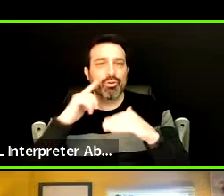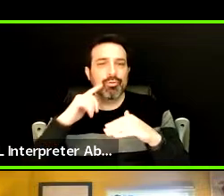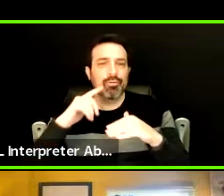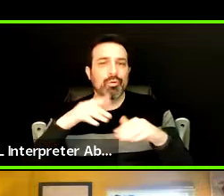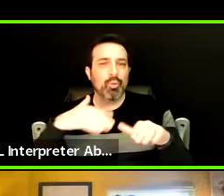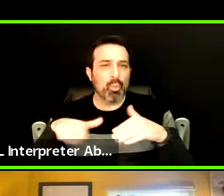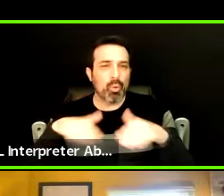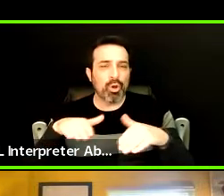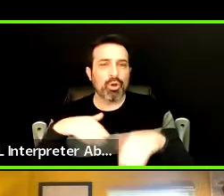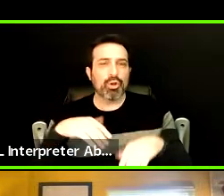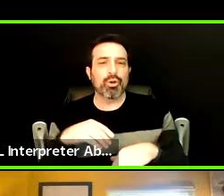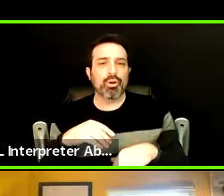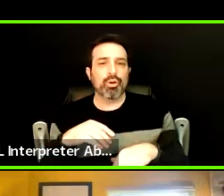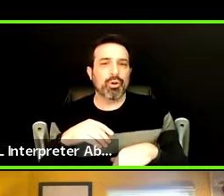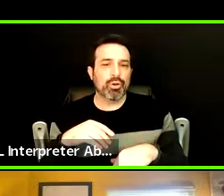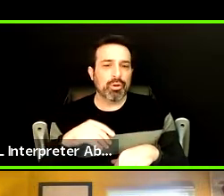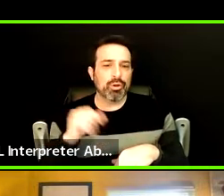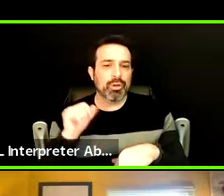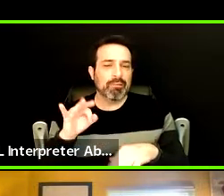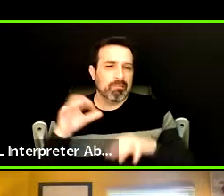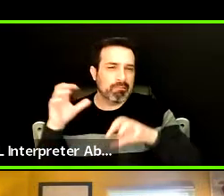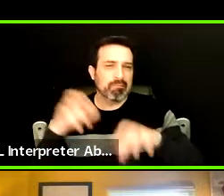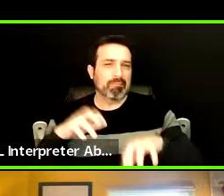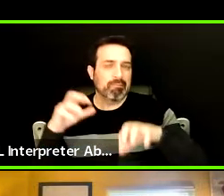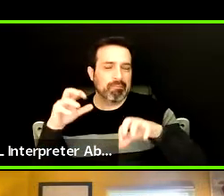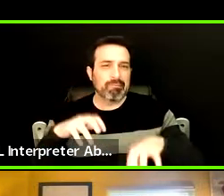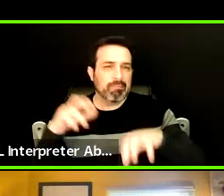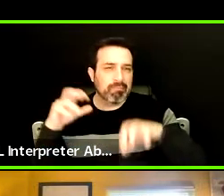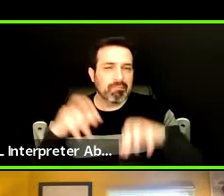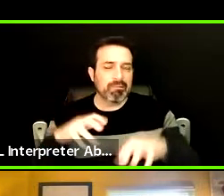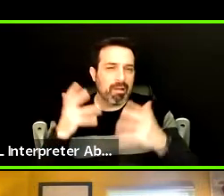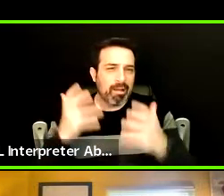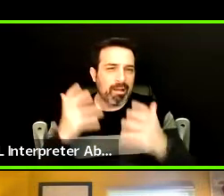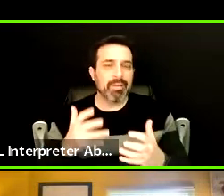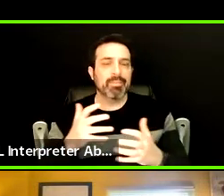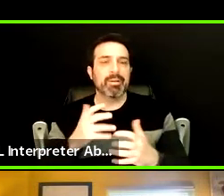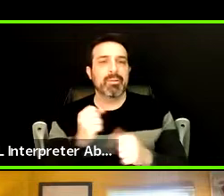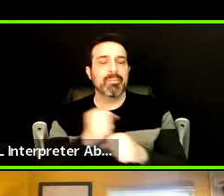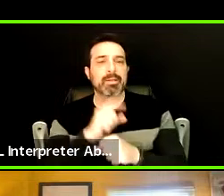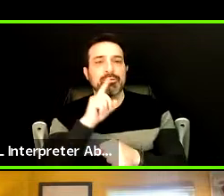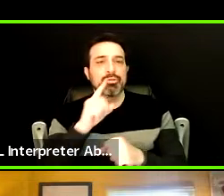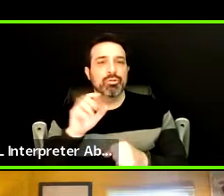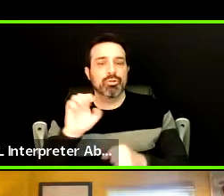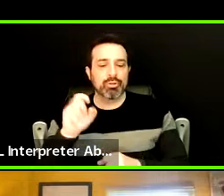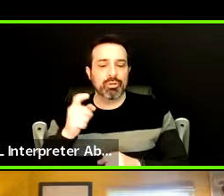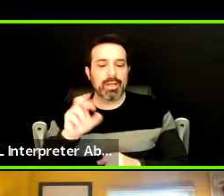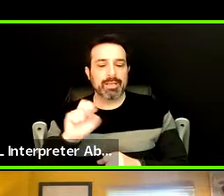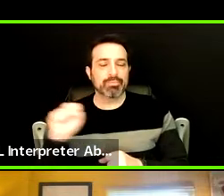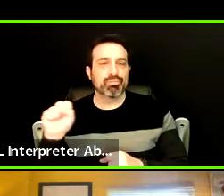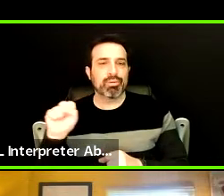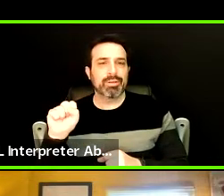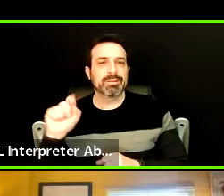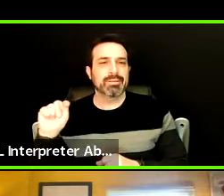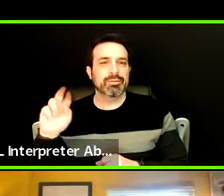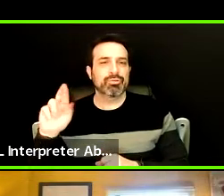in a downpour. Then overall, just ensuring that we're keeping express transit in our